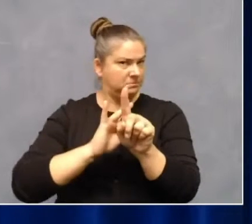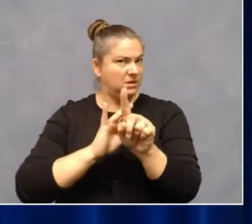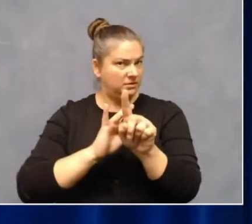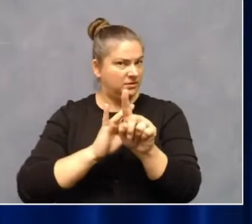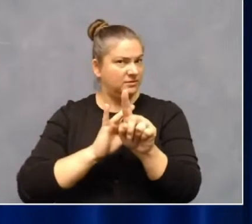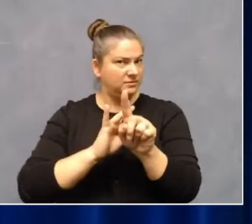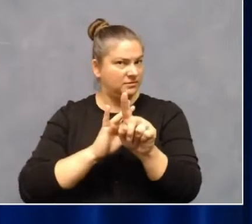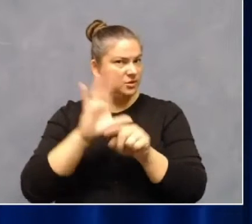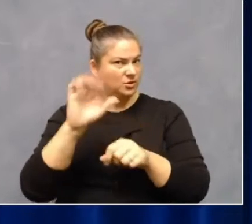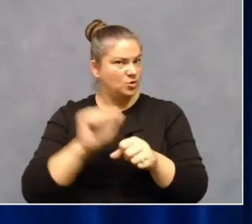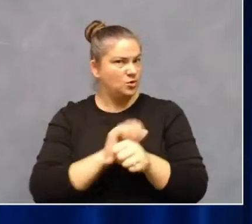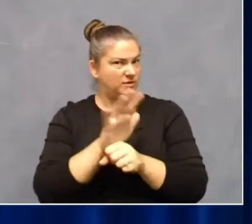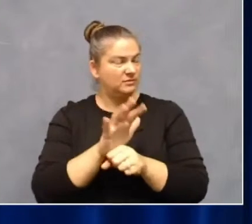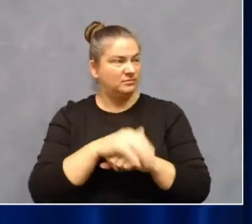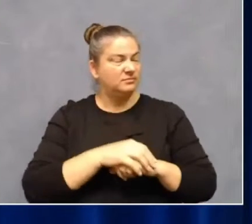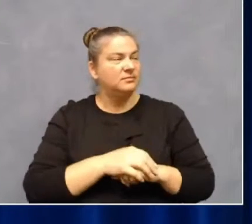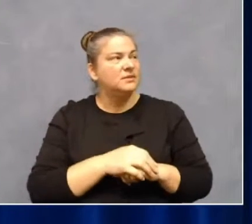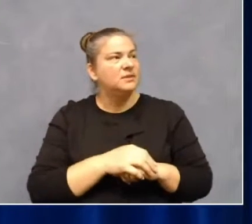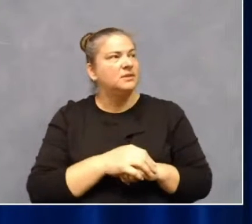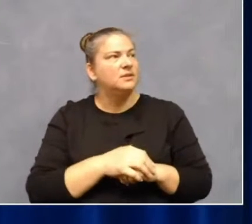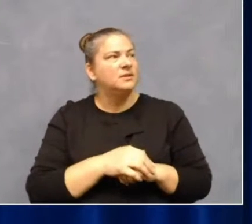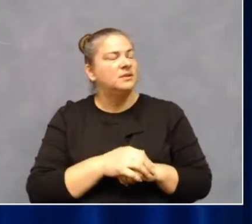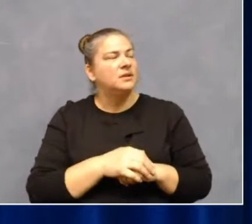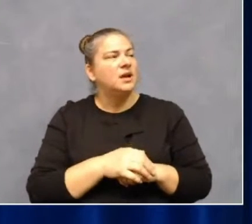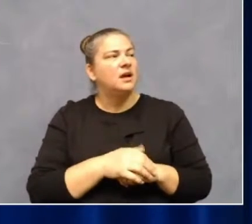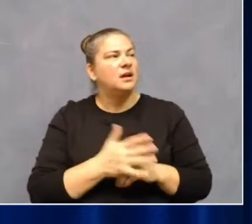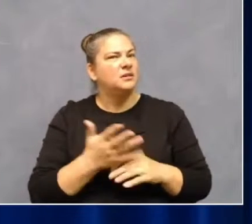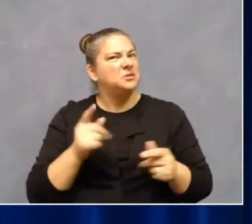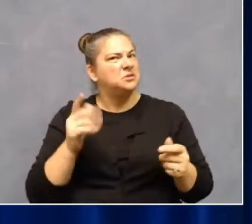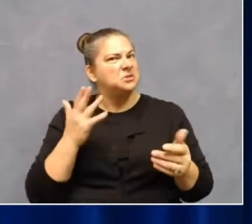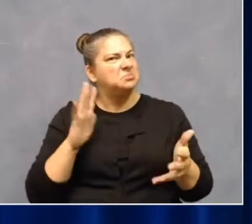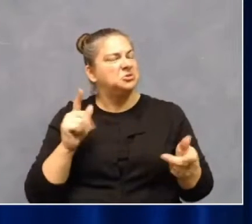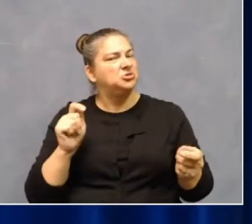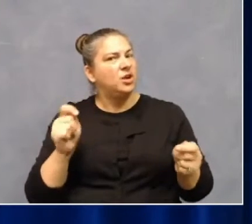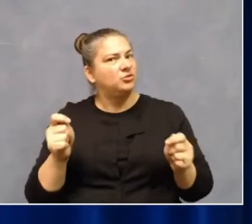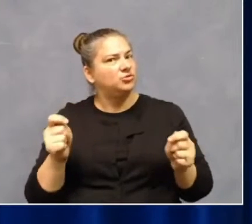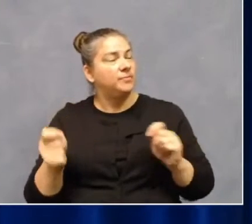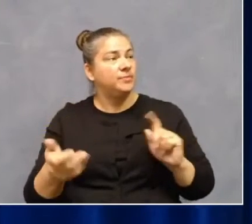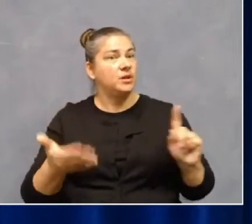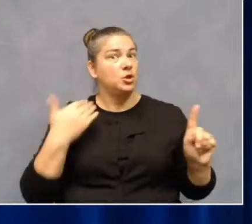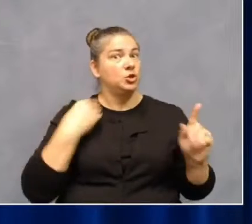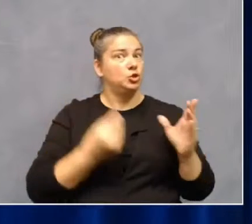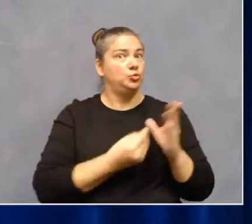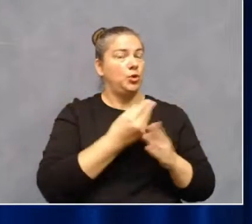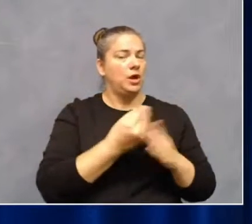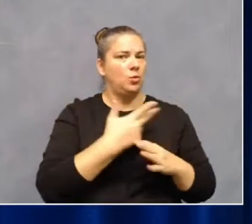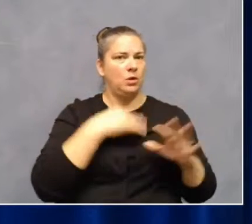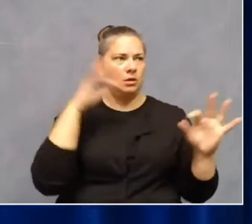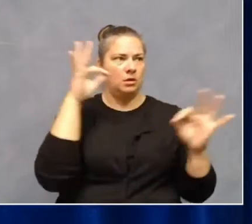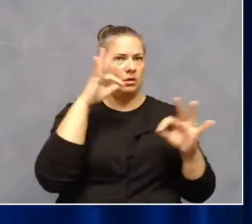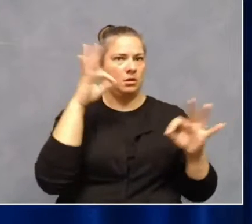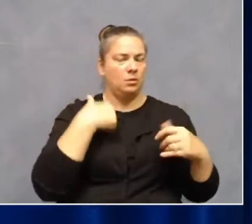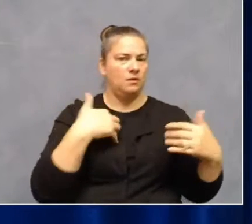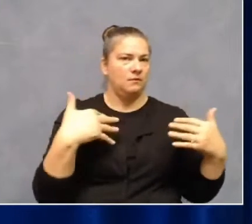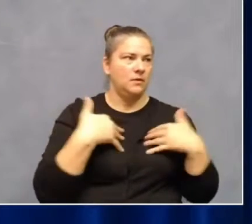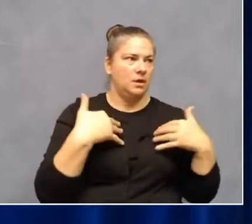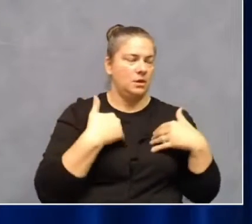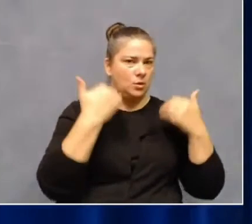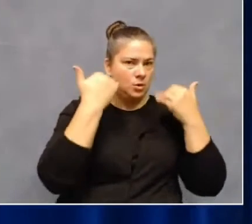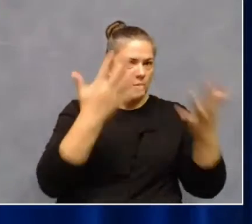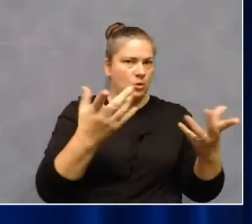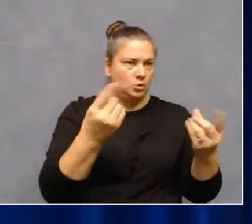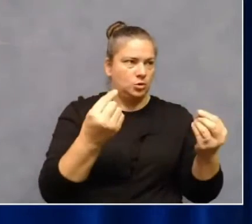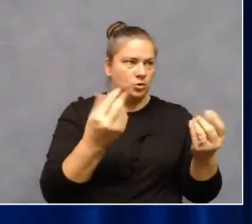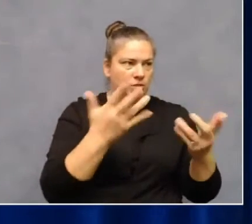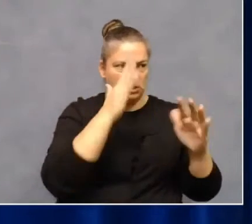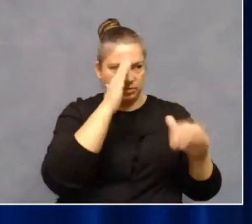over that journey. In the spring, there was the fear of the great unknown. We really had no idea just how